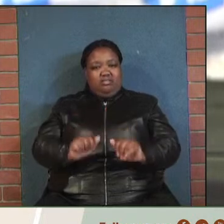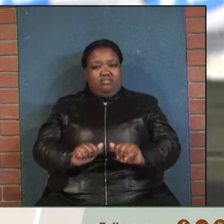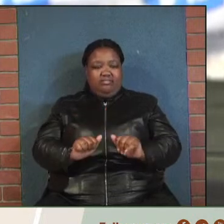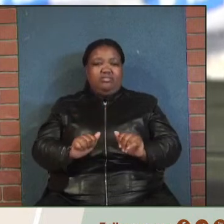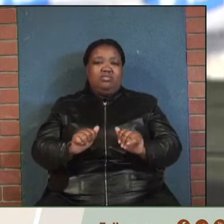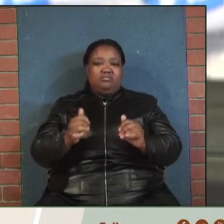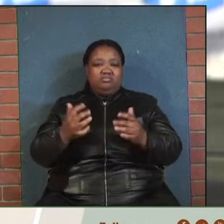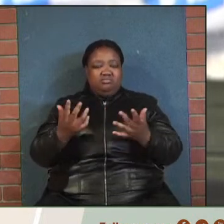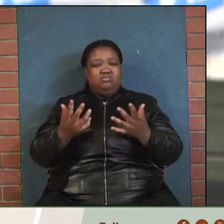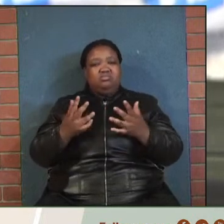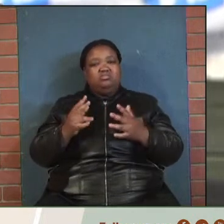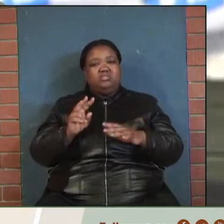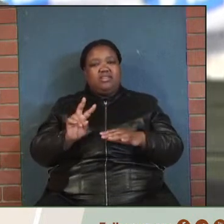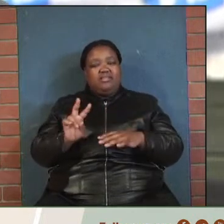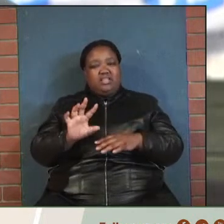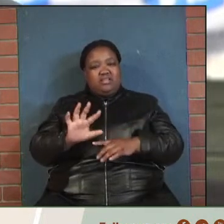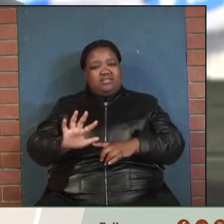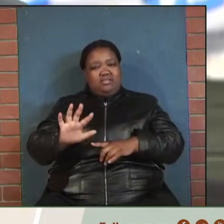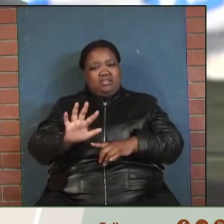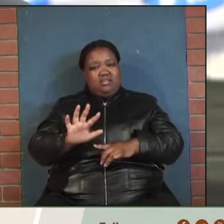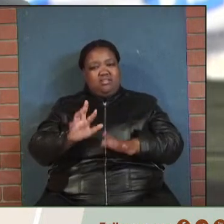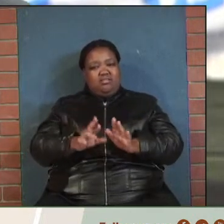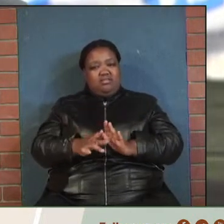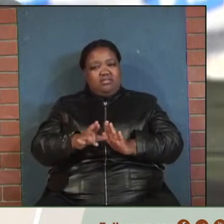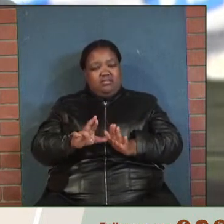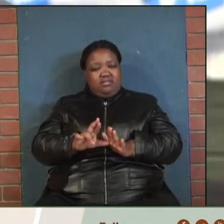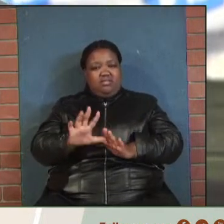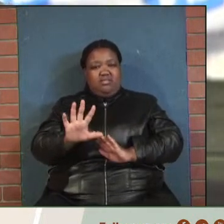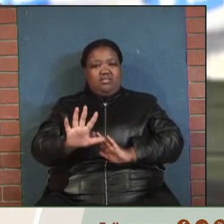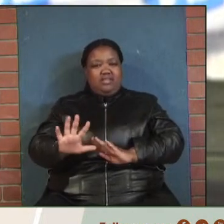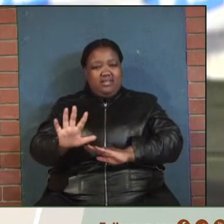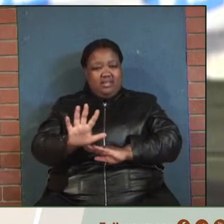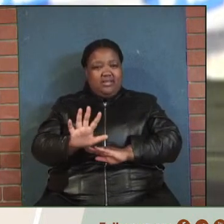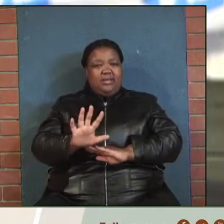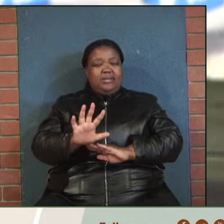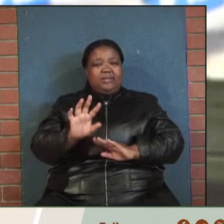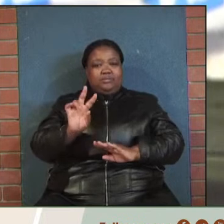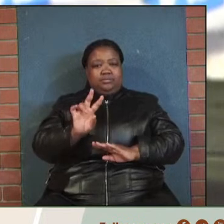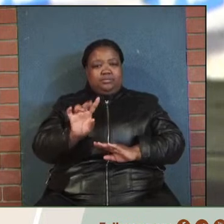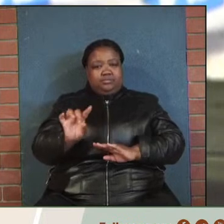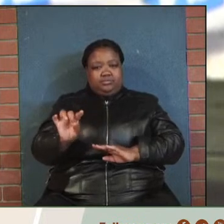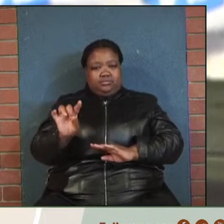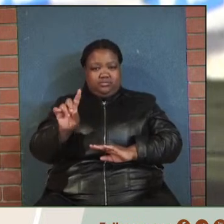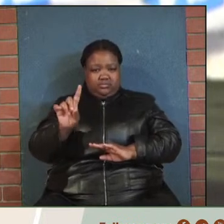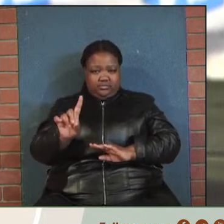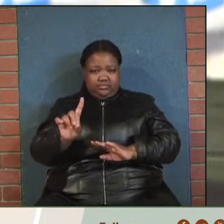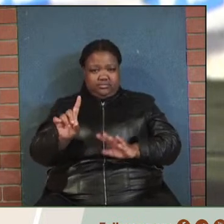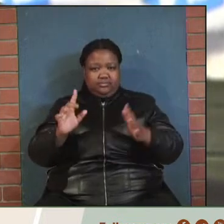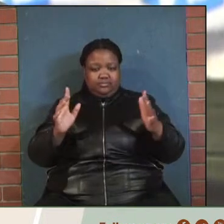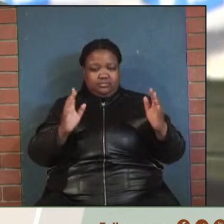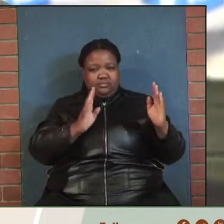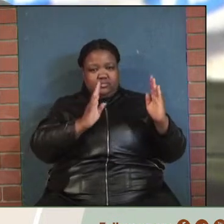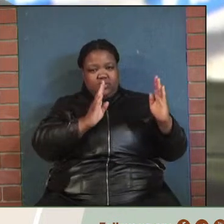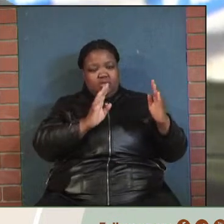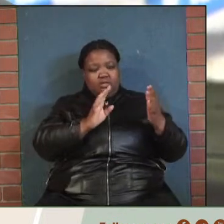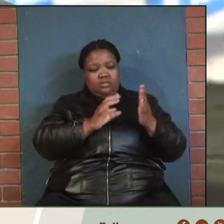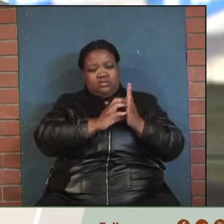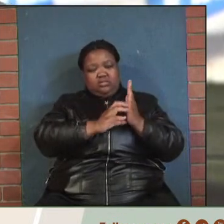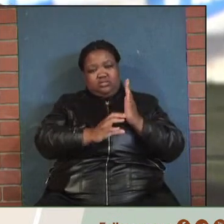1, read together with Section 2.1 and Section 28 of the